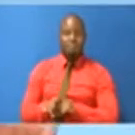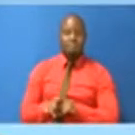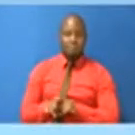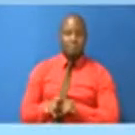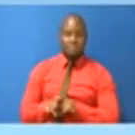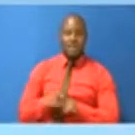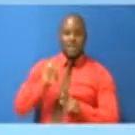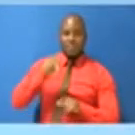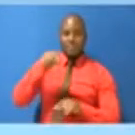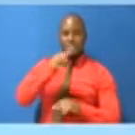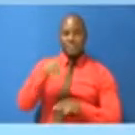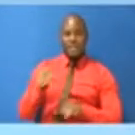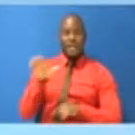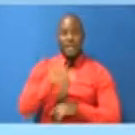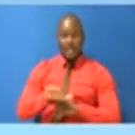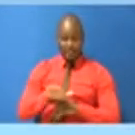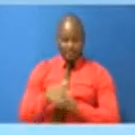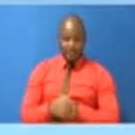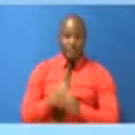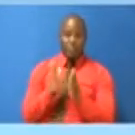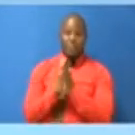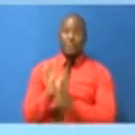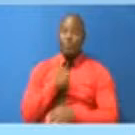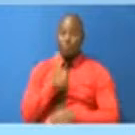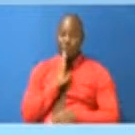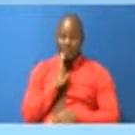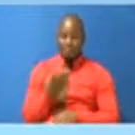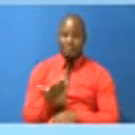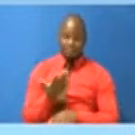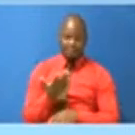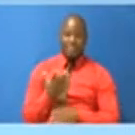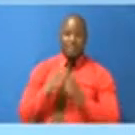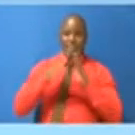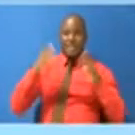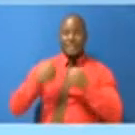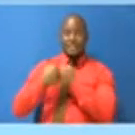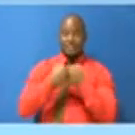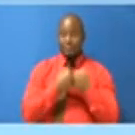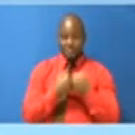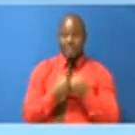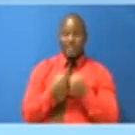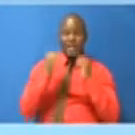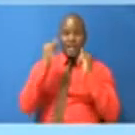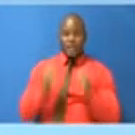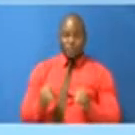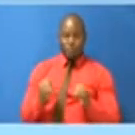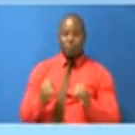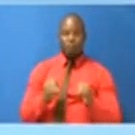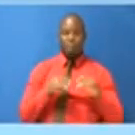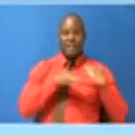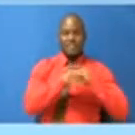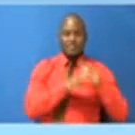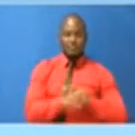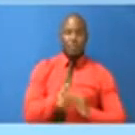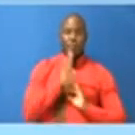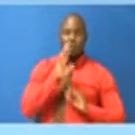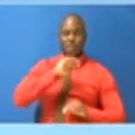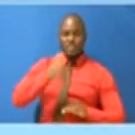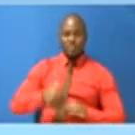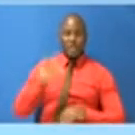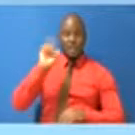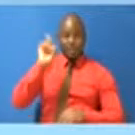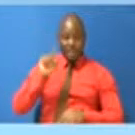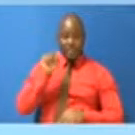the epz area uh with water is an the biggest challenge is new sources of water for the city county of